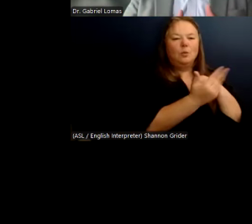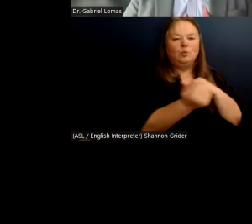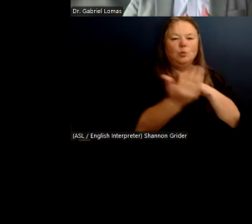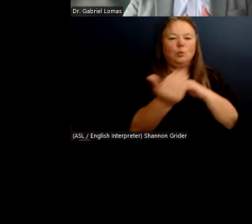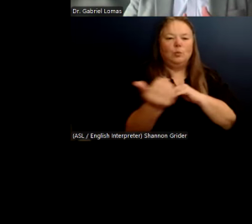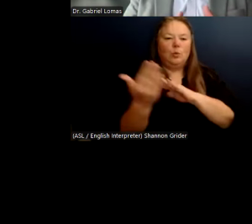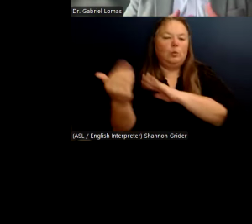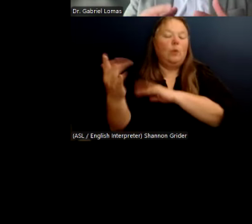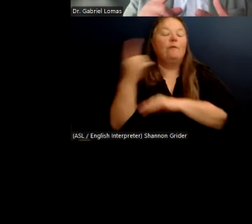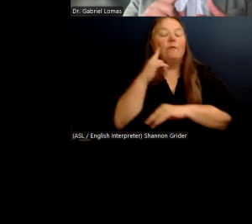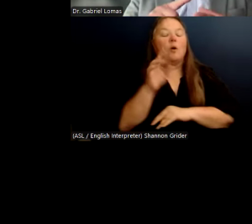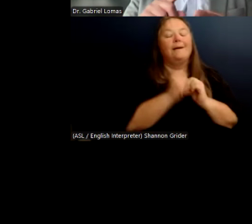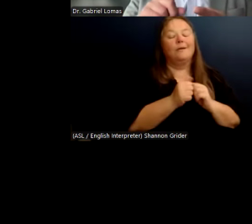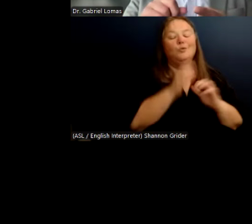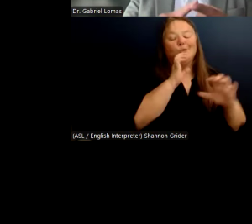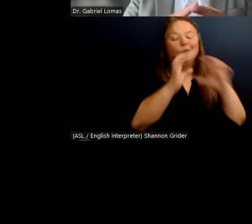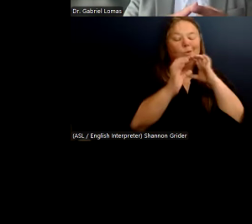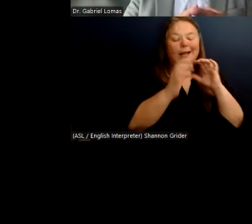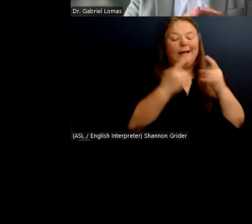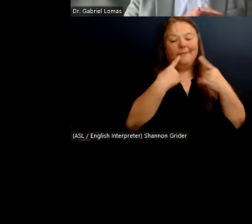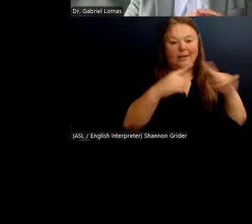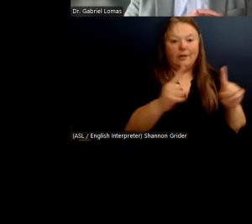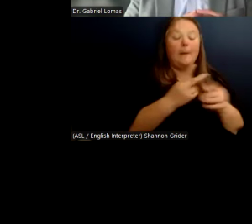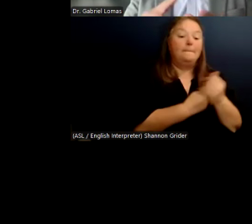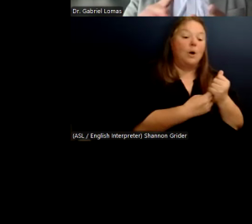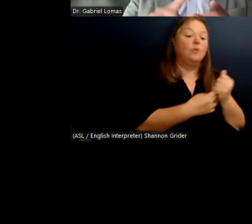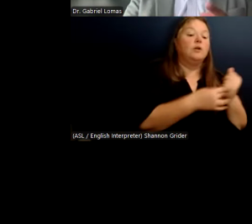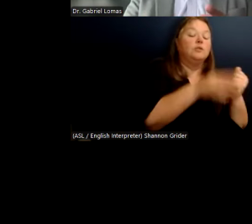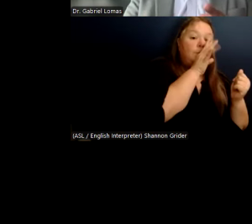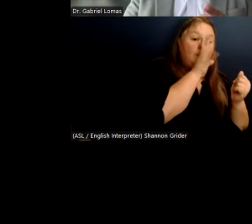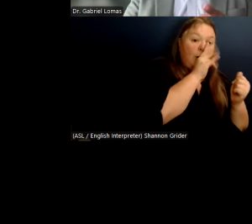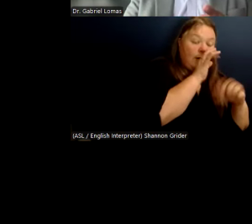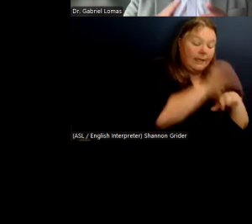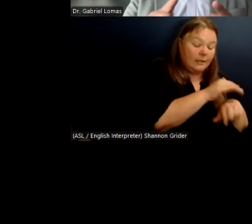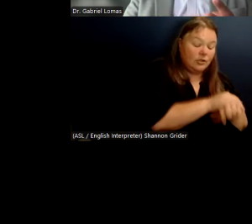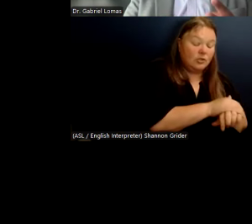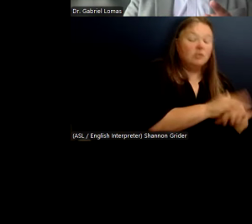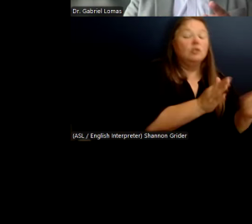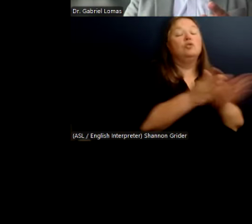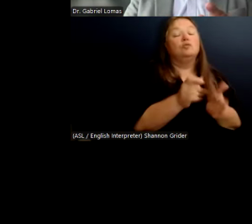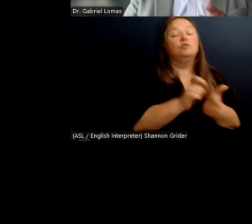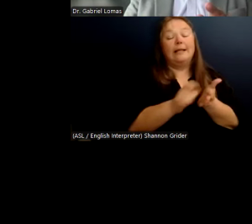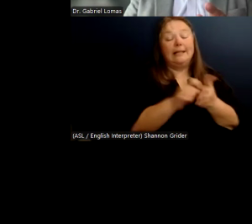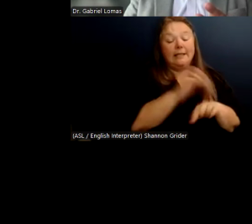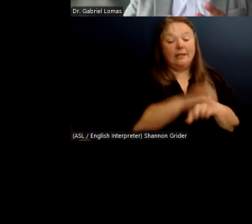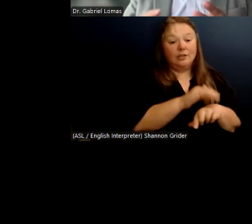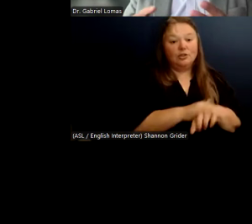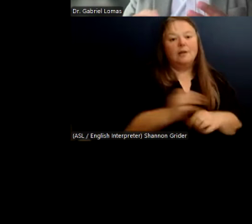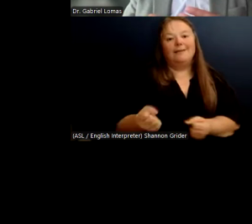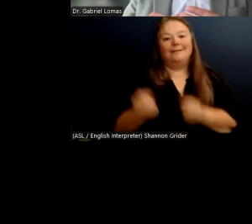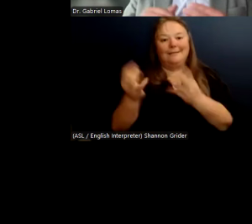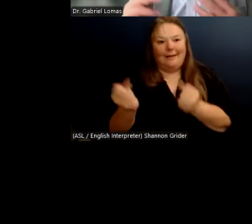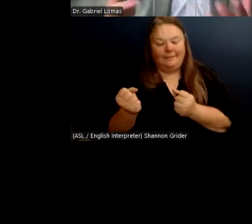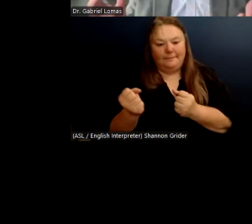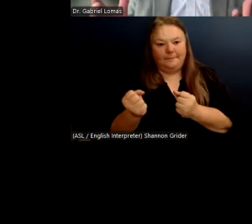to communicate effectively in both spoken English, if possible, written English, and then in American Sign Language.